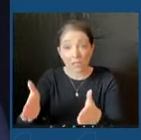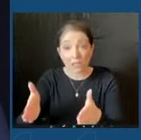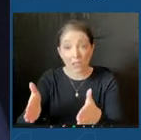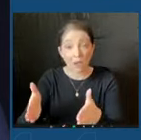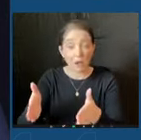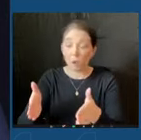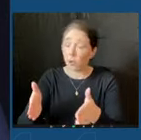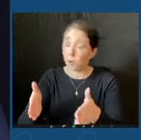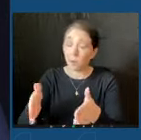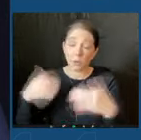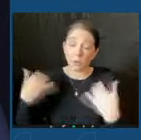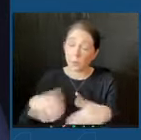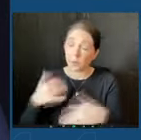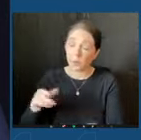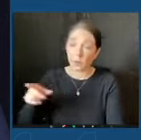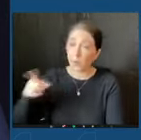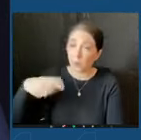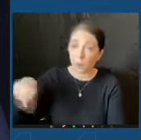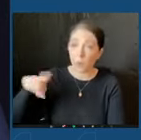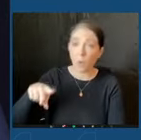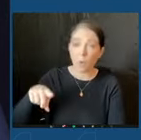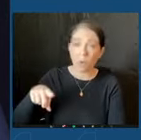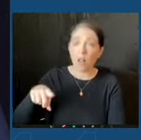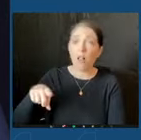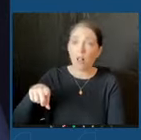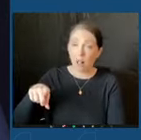you have been